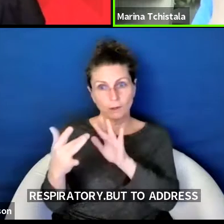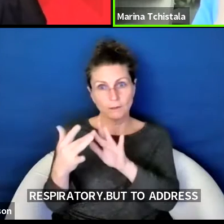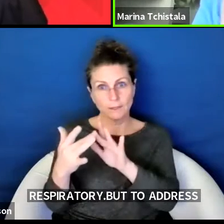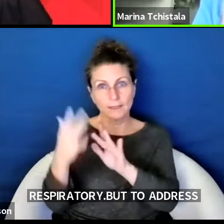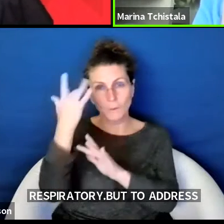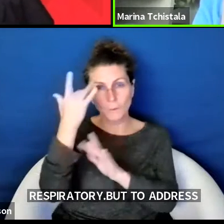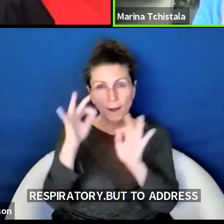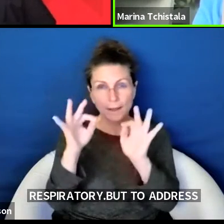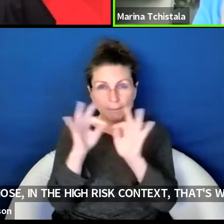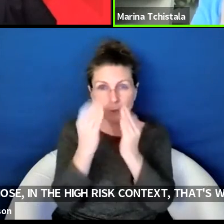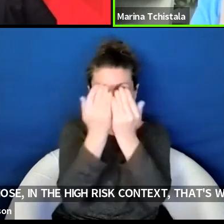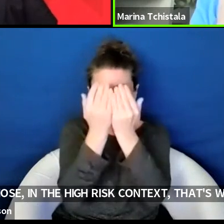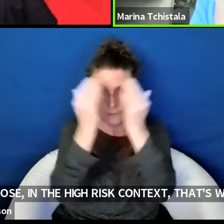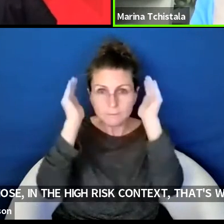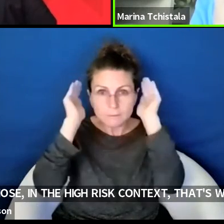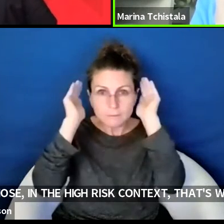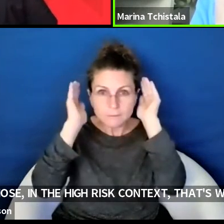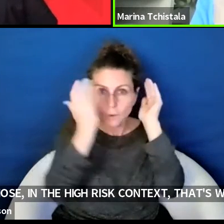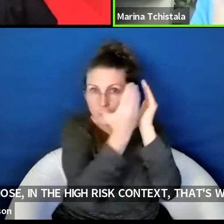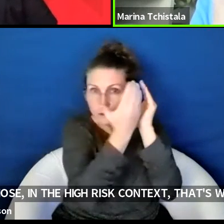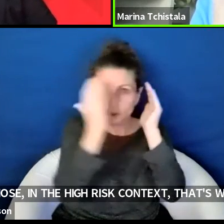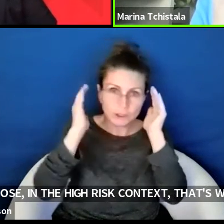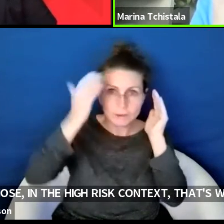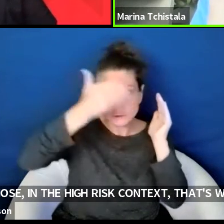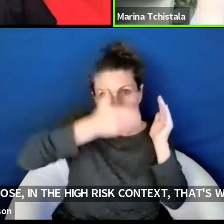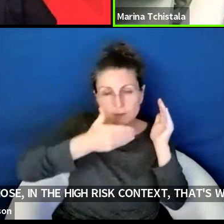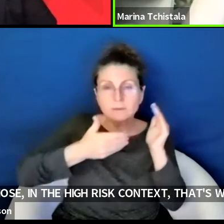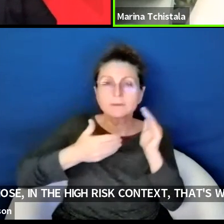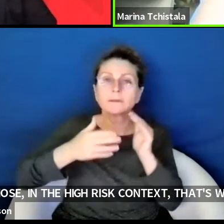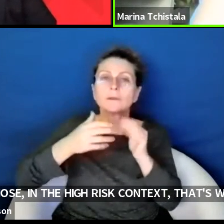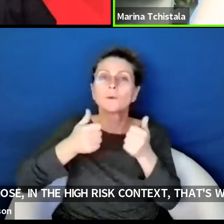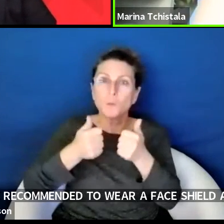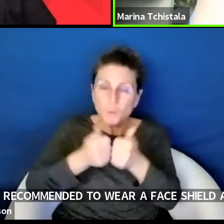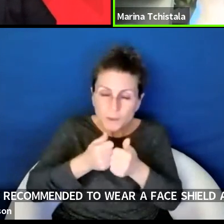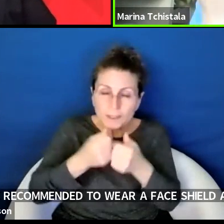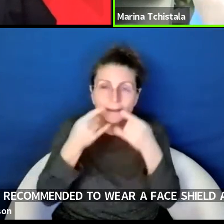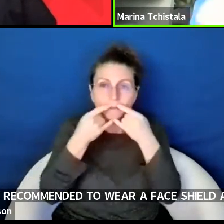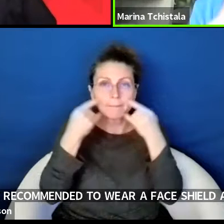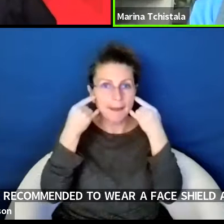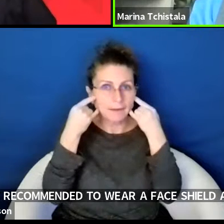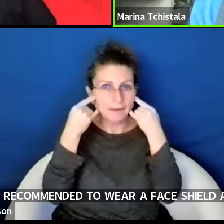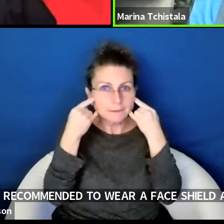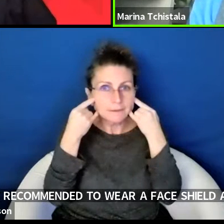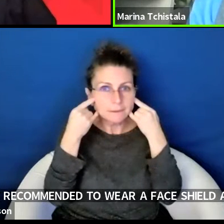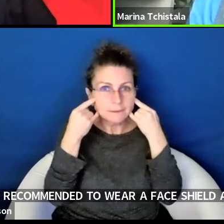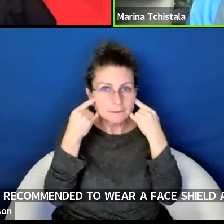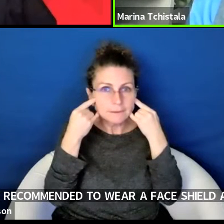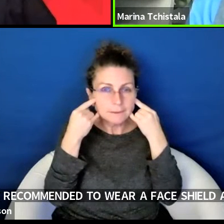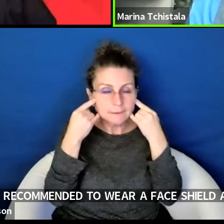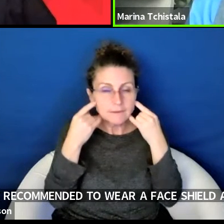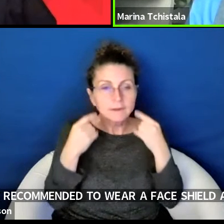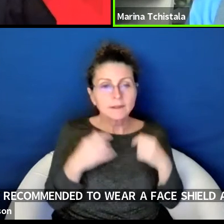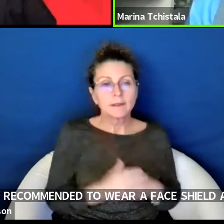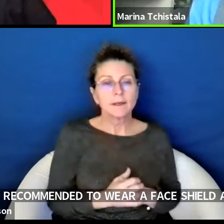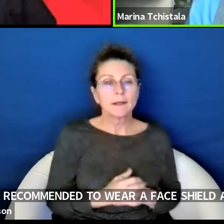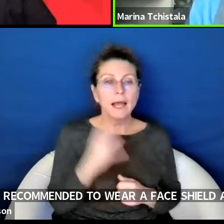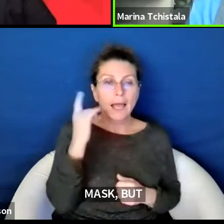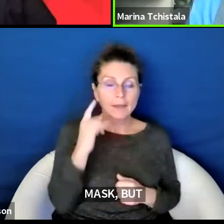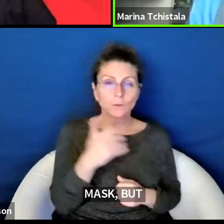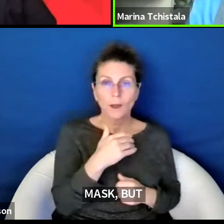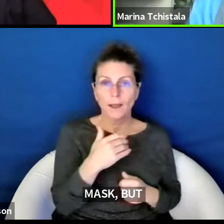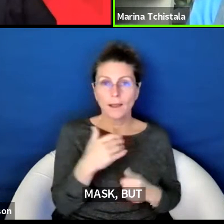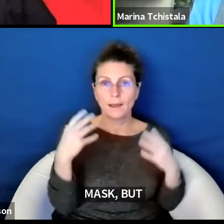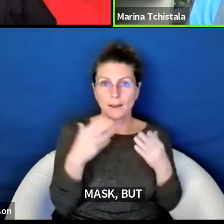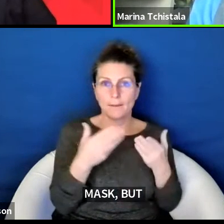shield and a mask, but never wearing a face. That's why is also why Toronto Public Health is not